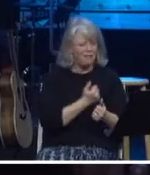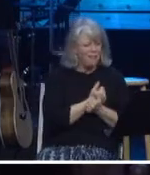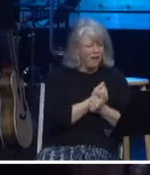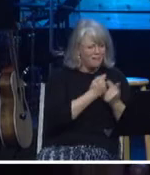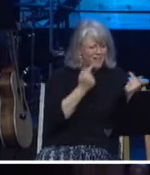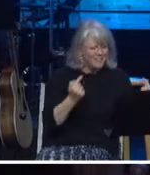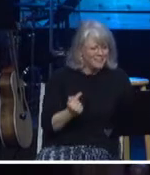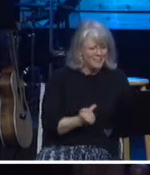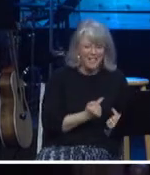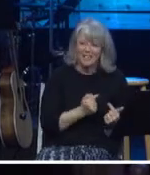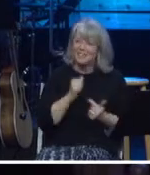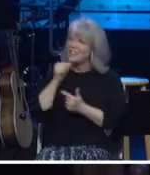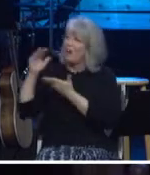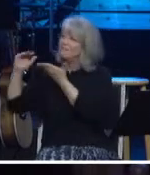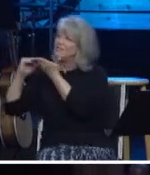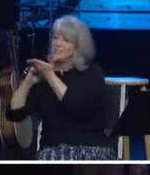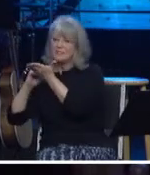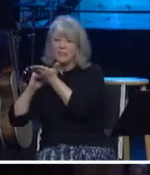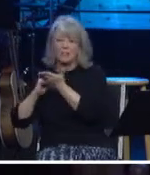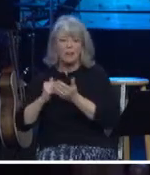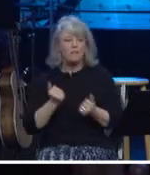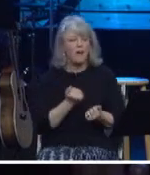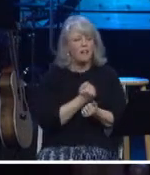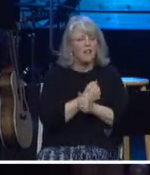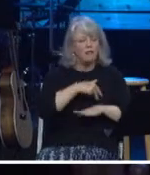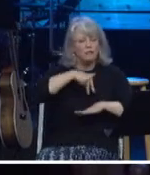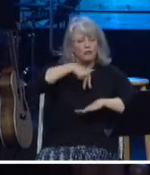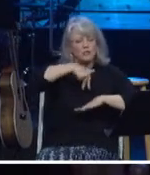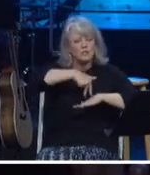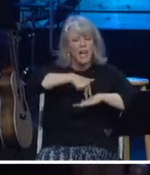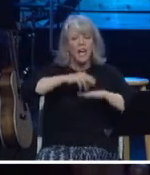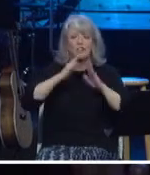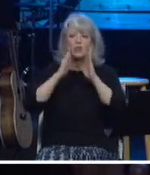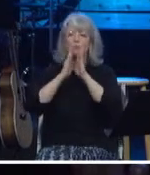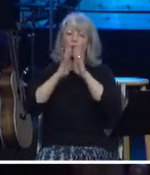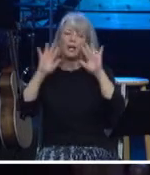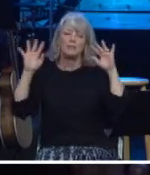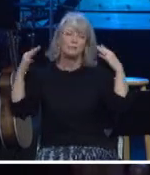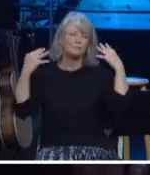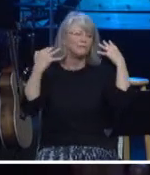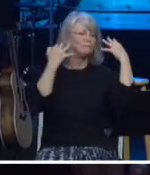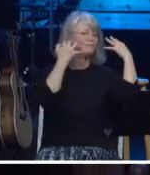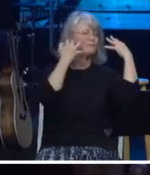Matthew 6, they love to stand and pray. They love their hypocrisy.